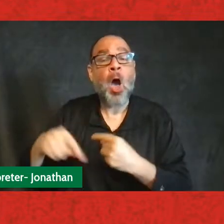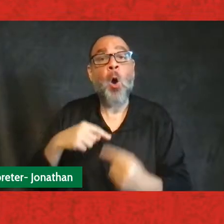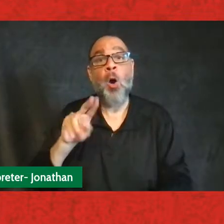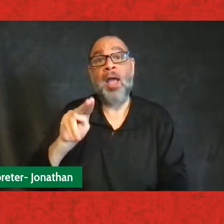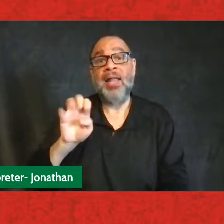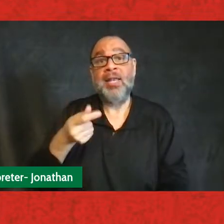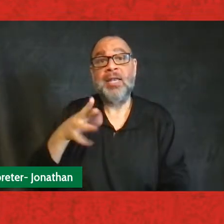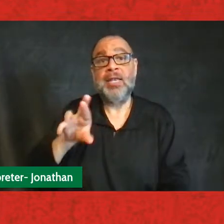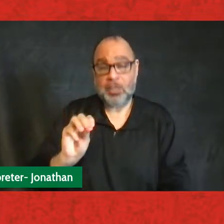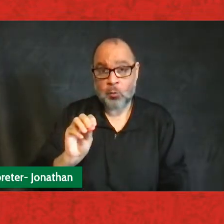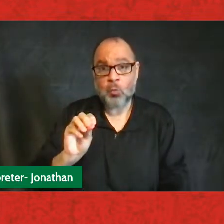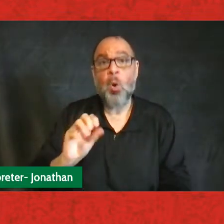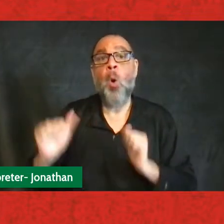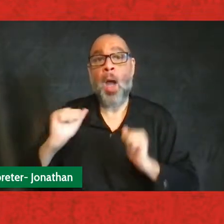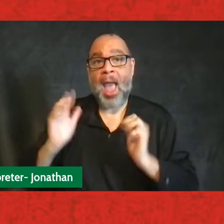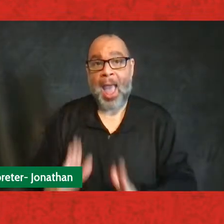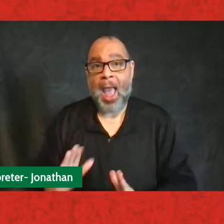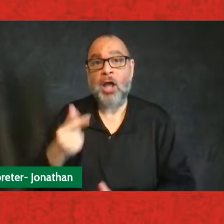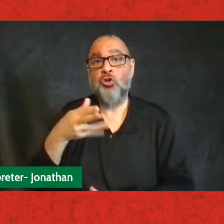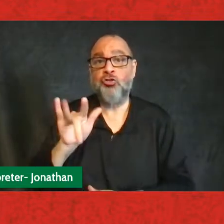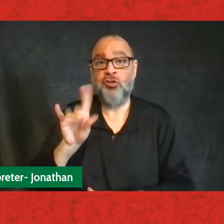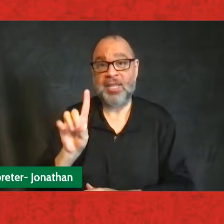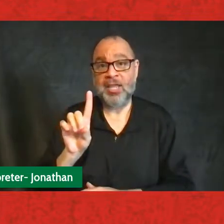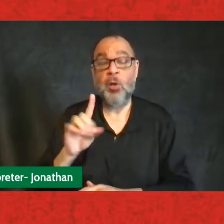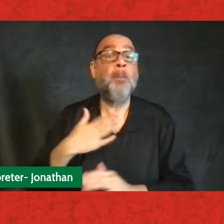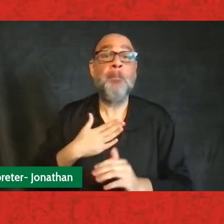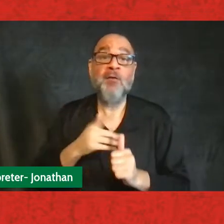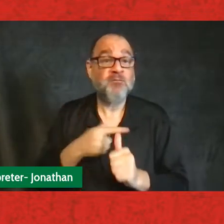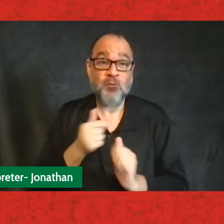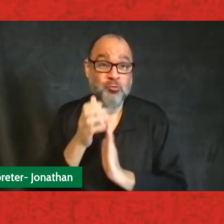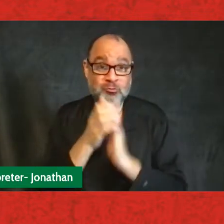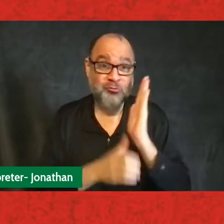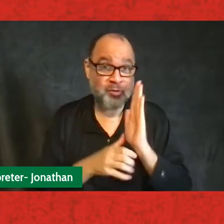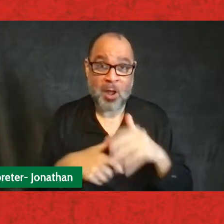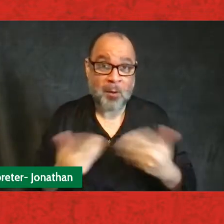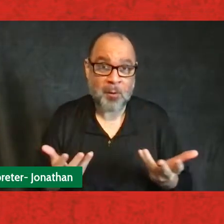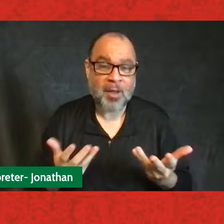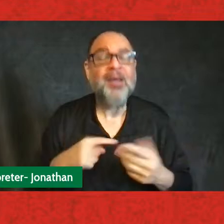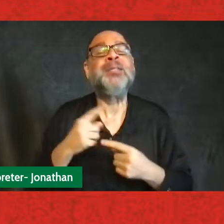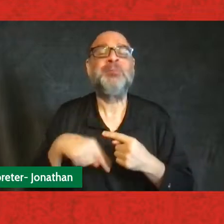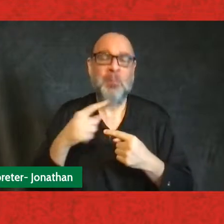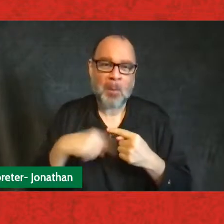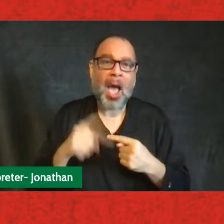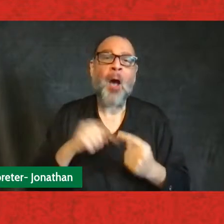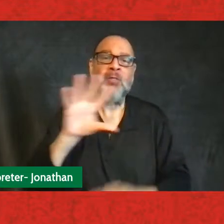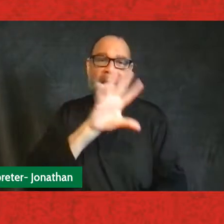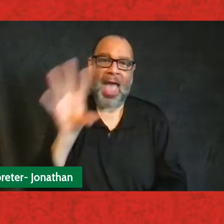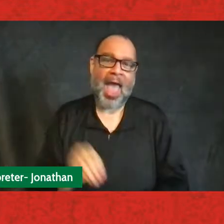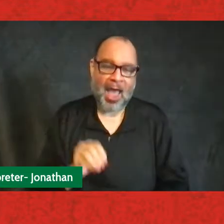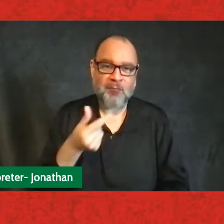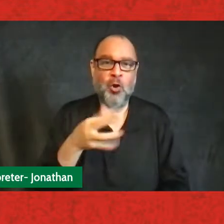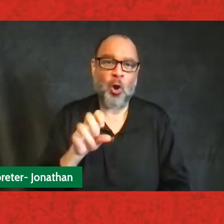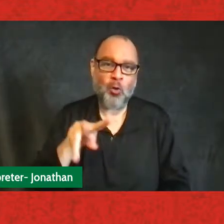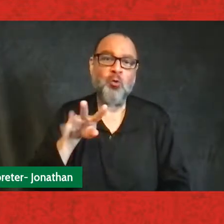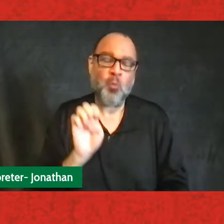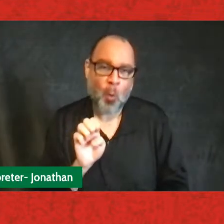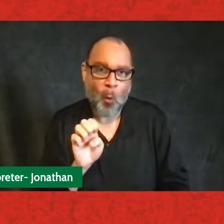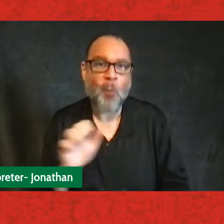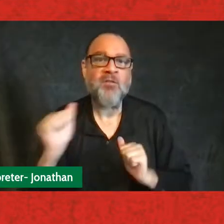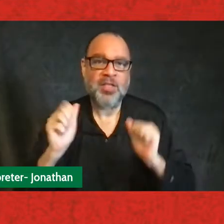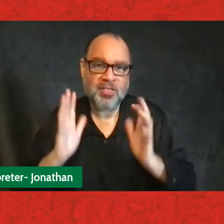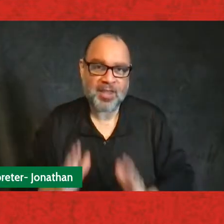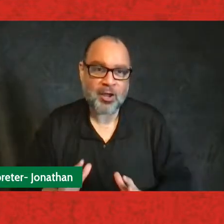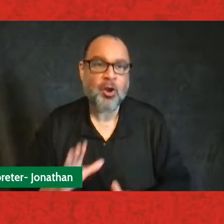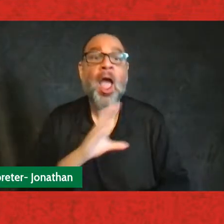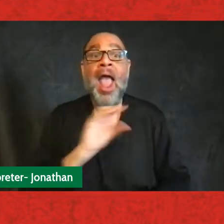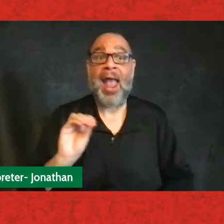chapter of my dissertation was on the African Grove Theater and Ira Aldridge and James Hewlett as